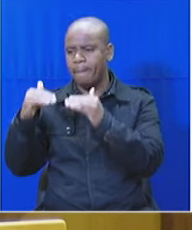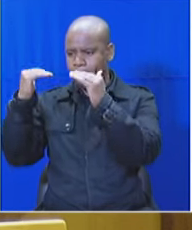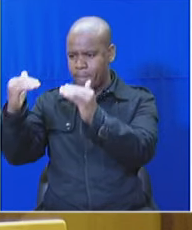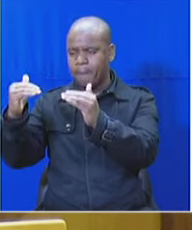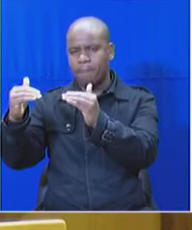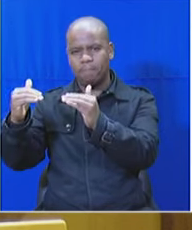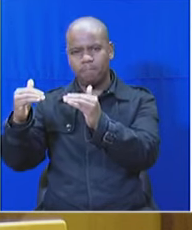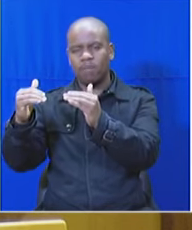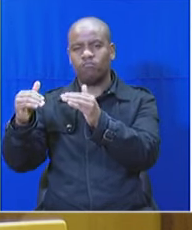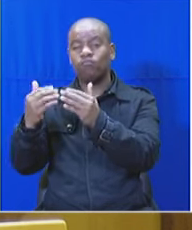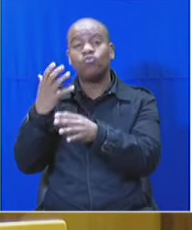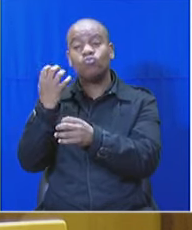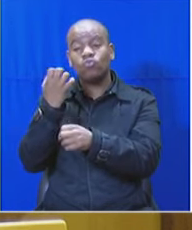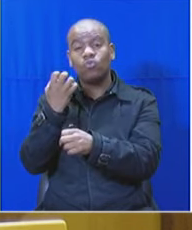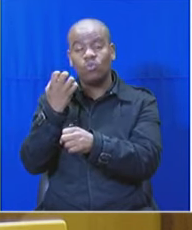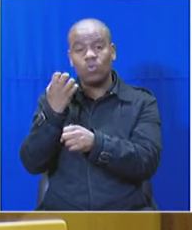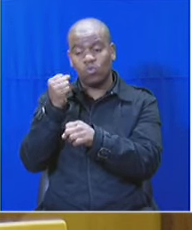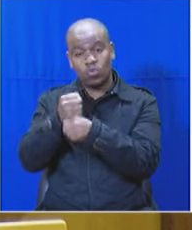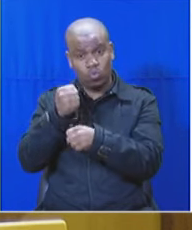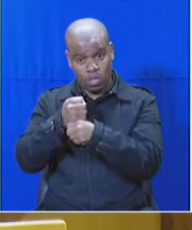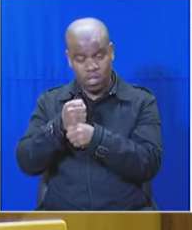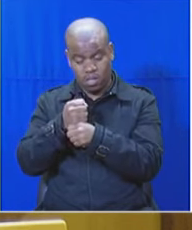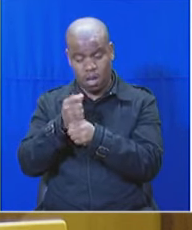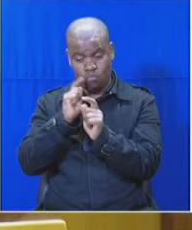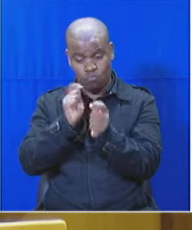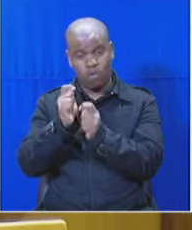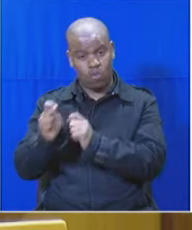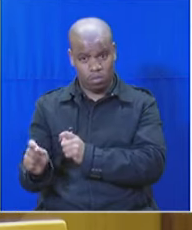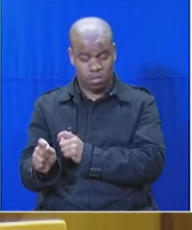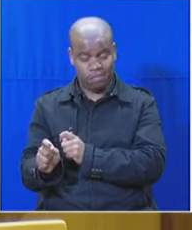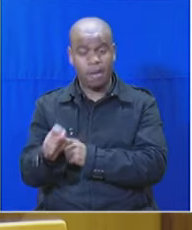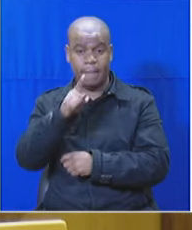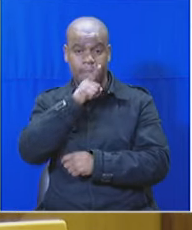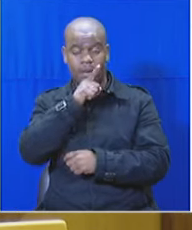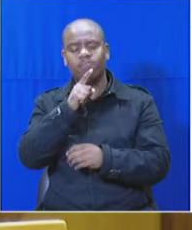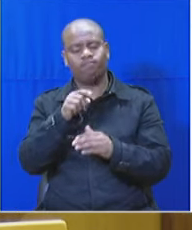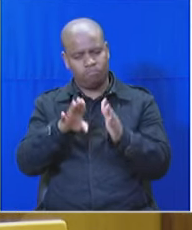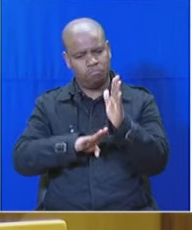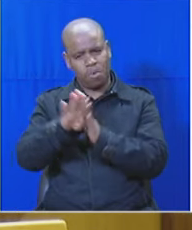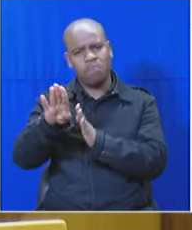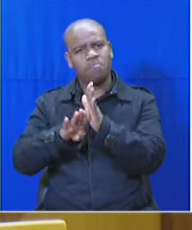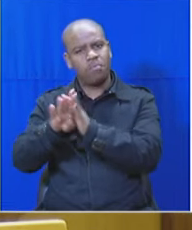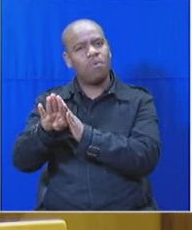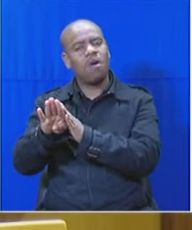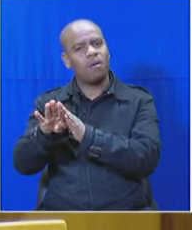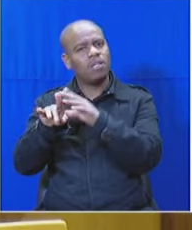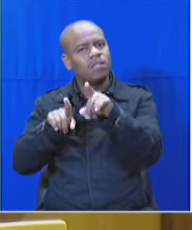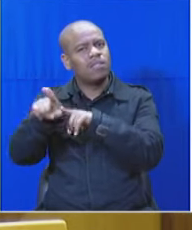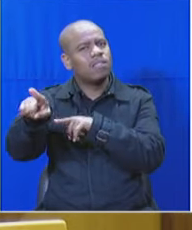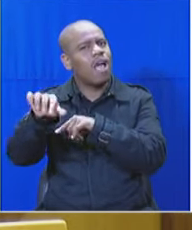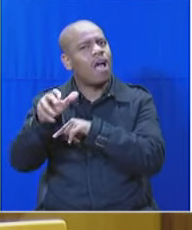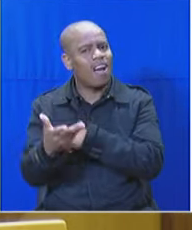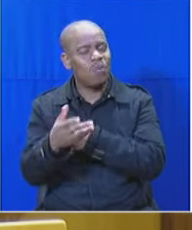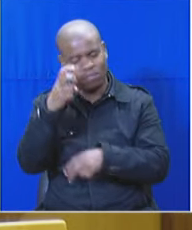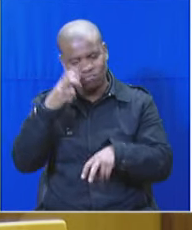revolution. Now, to succeed in developing green revolution, we'll